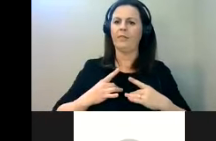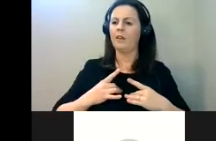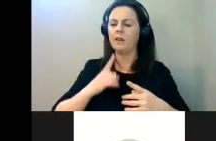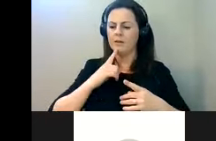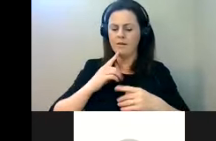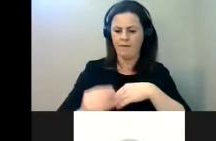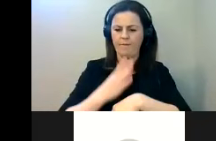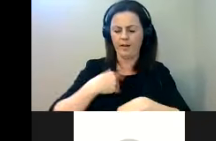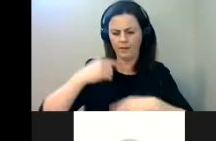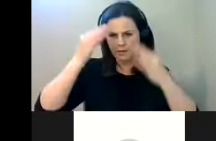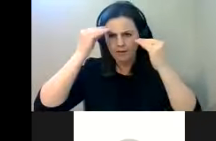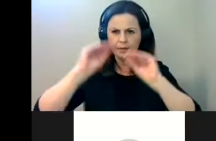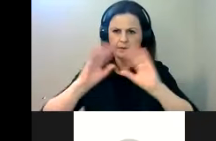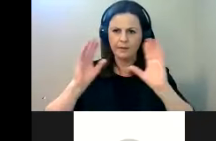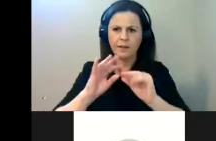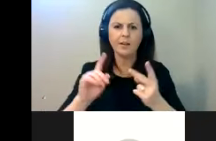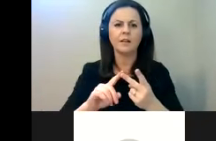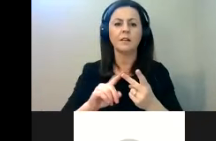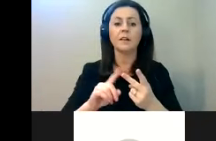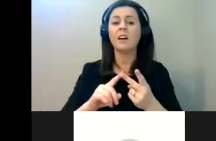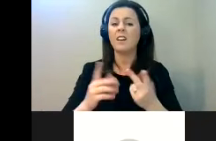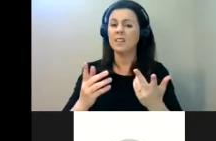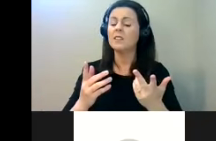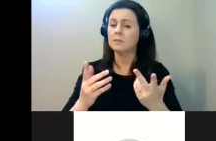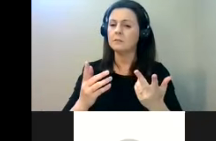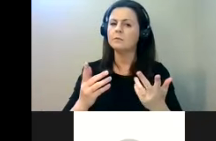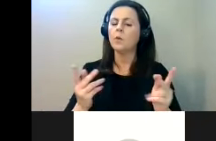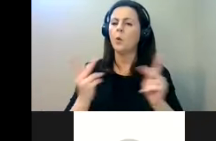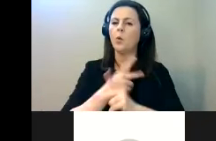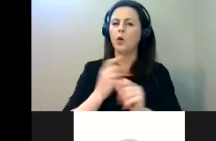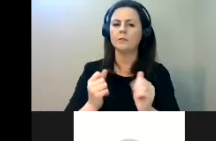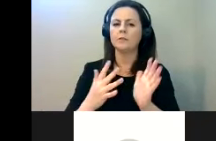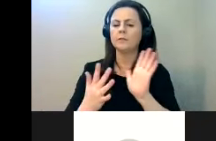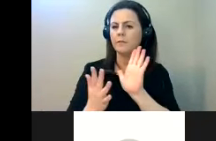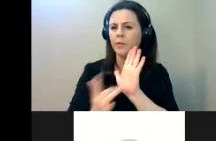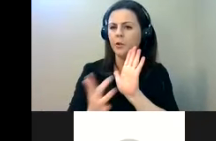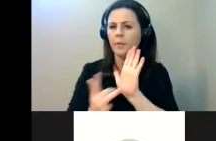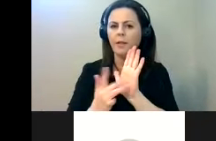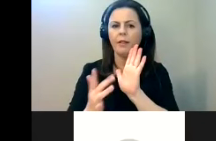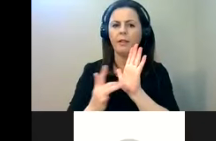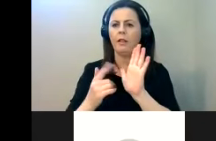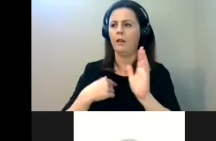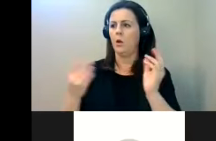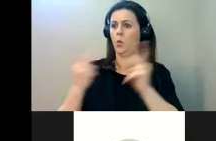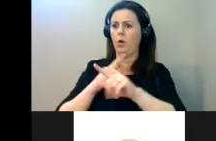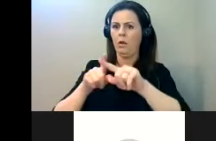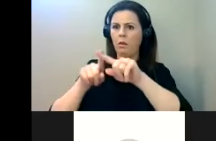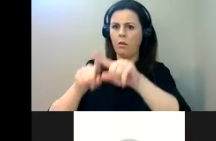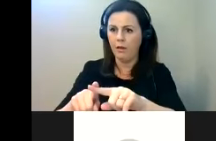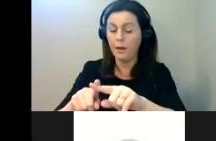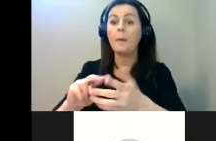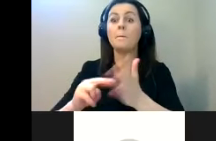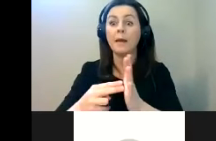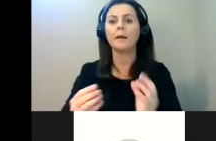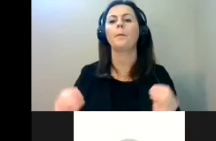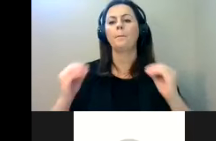individuals' susceptibility to becoming vulnerable and dependent, and therefore susceptible to abuse.